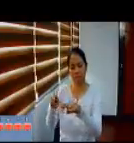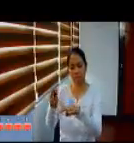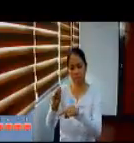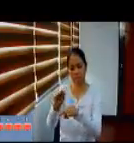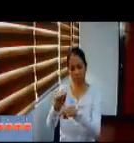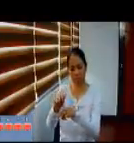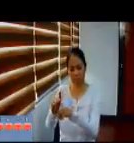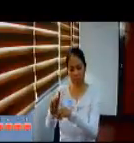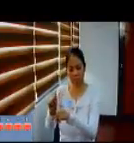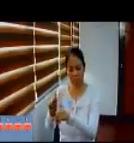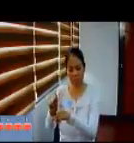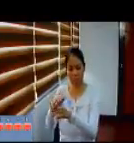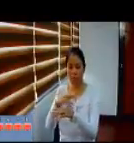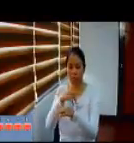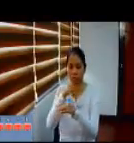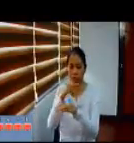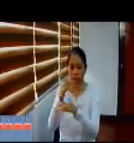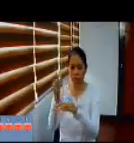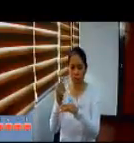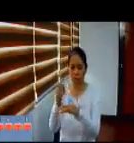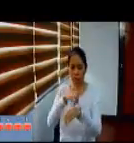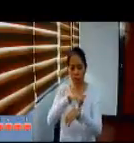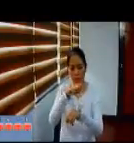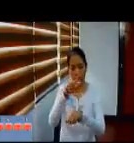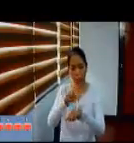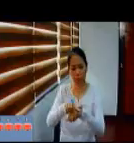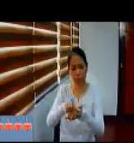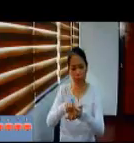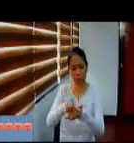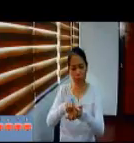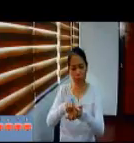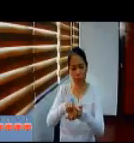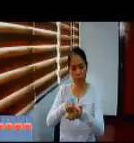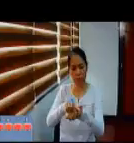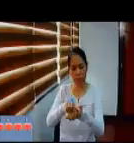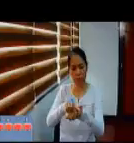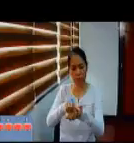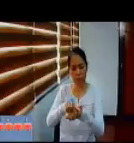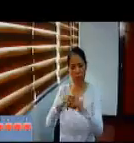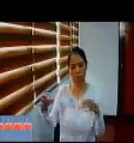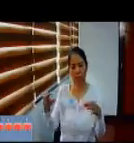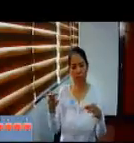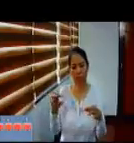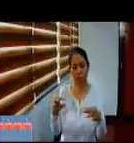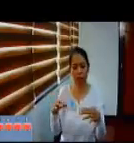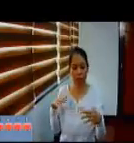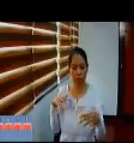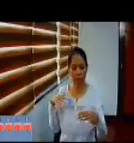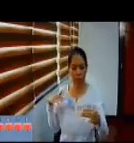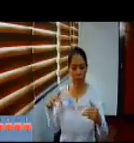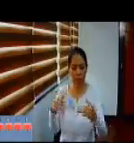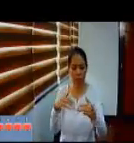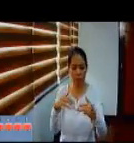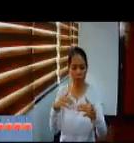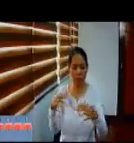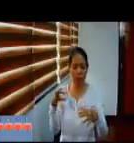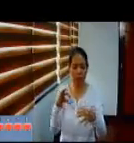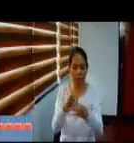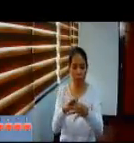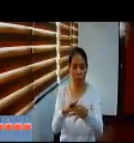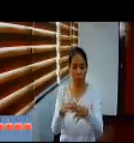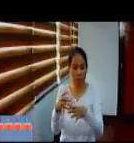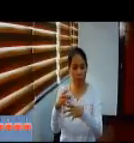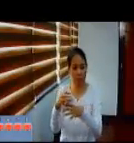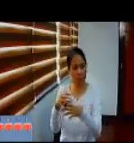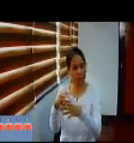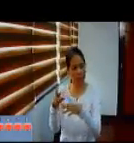those lands that will be in direct contact with the seawater. Because as you know, the soil